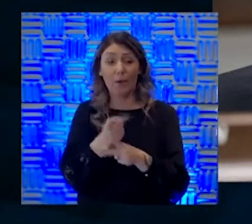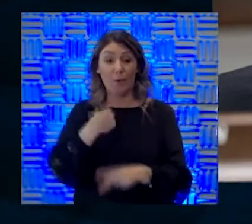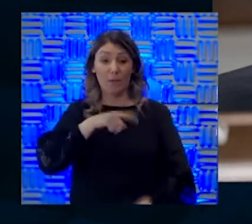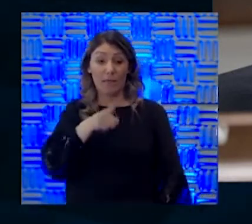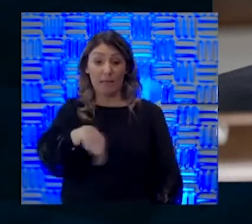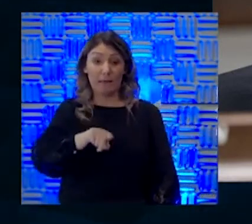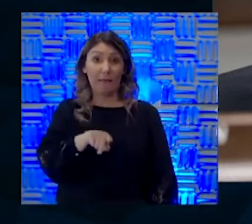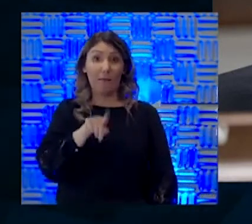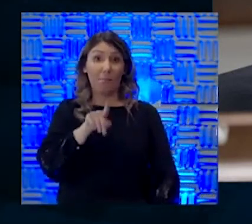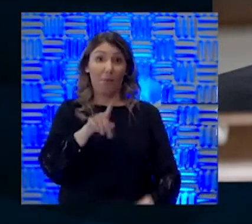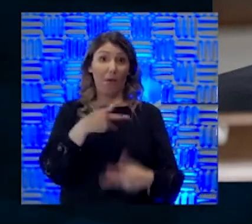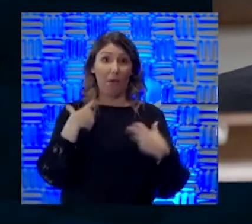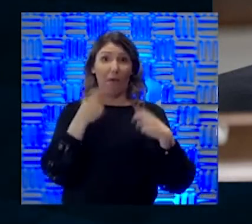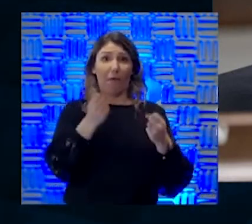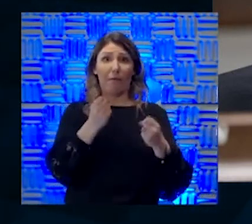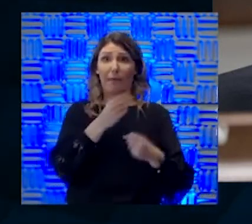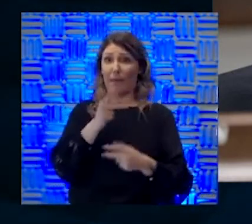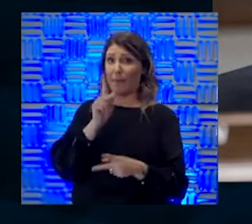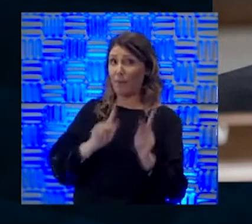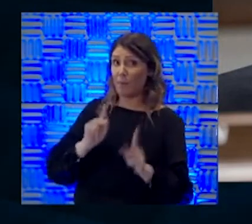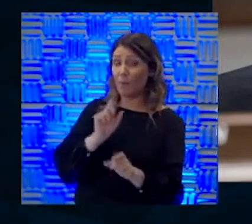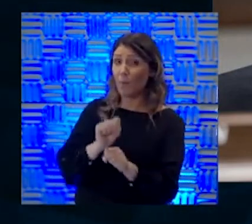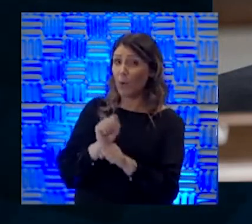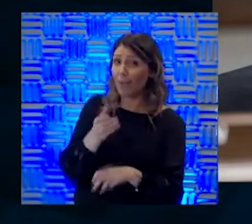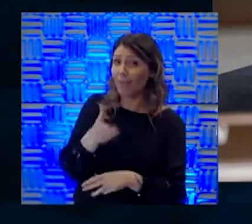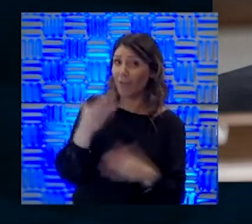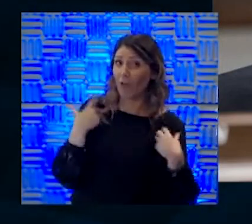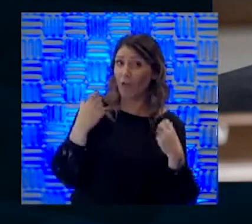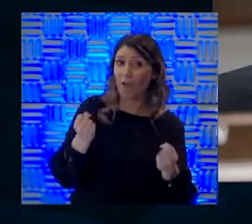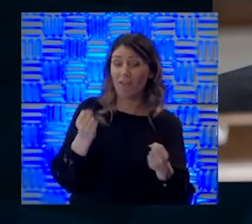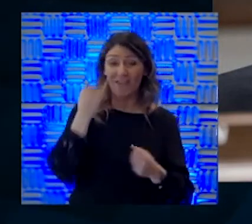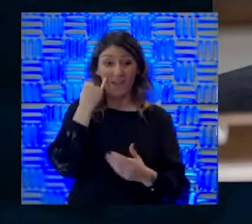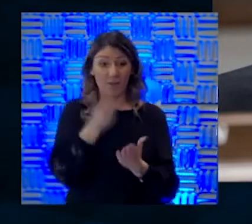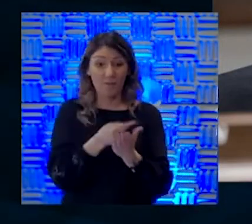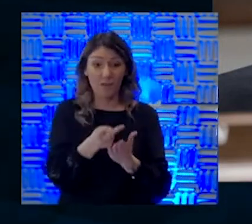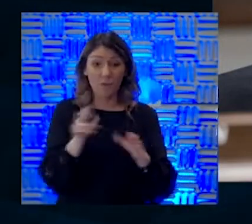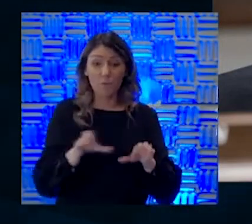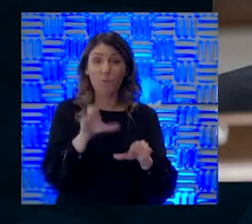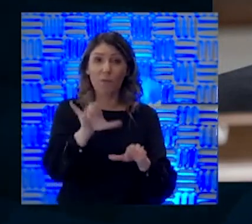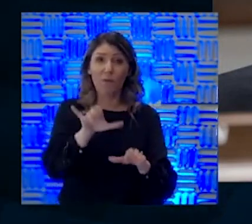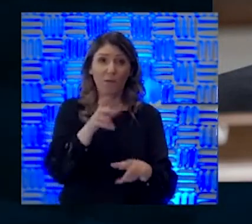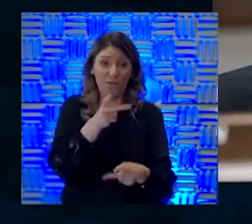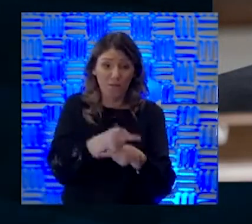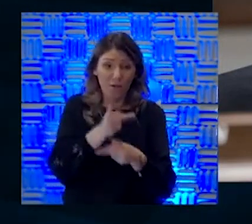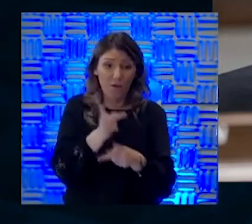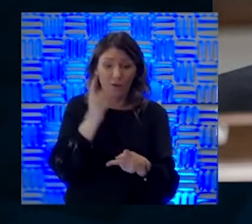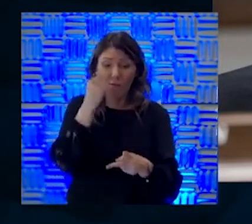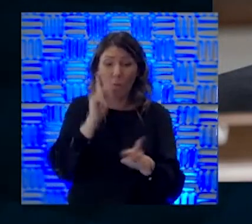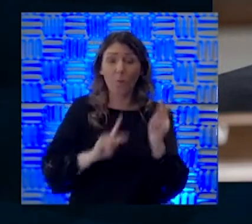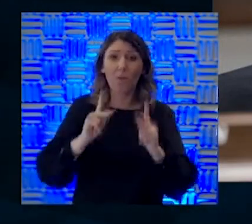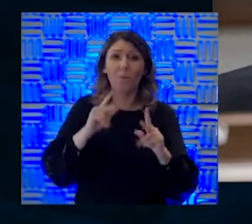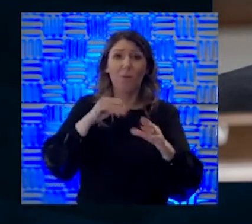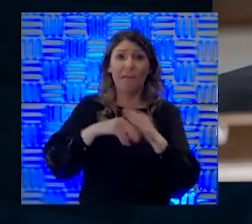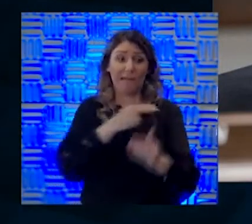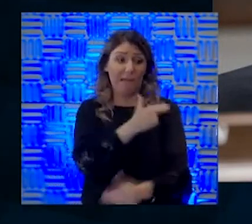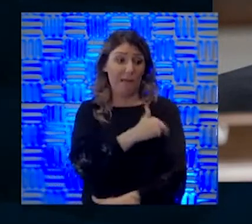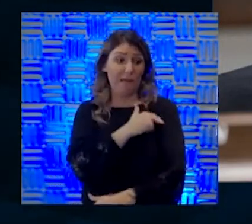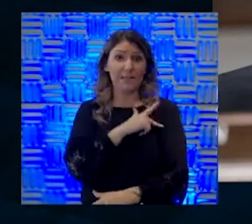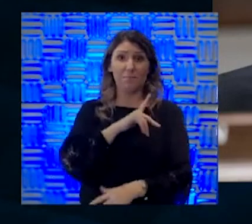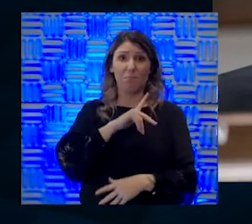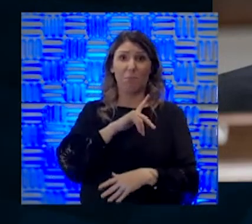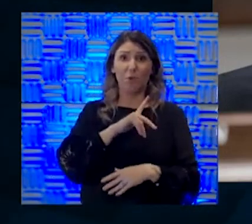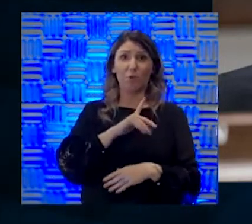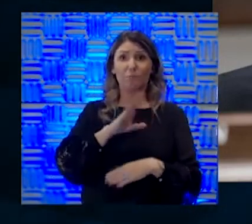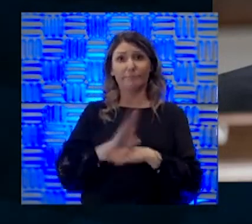work there to be healthy. If we fail to do that, the ability to care for those people in the hospital setting, if a huge influx